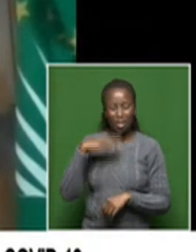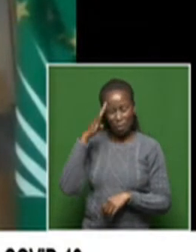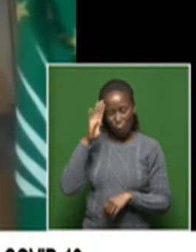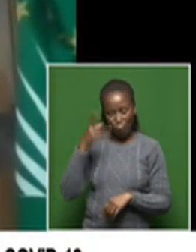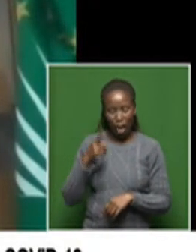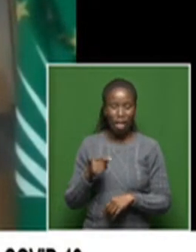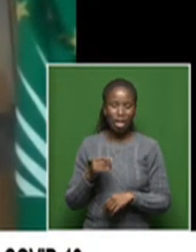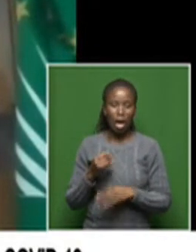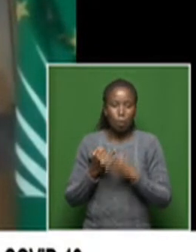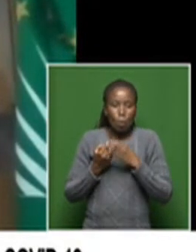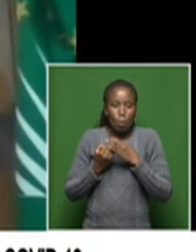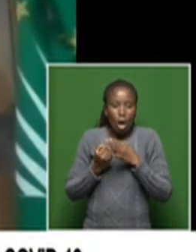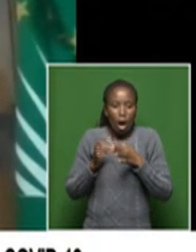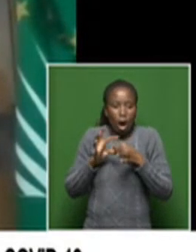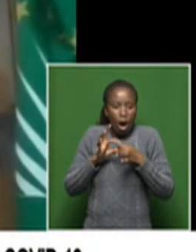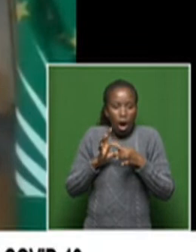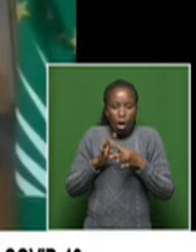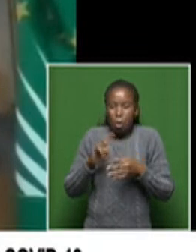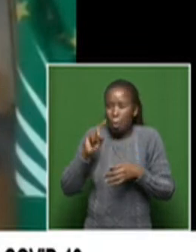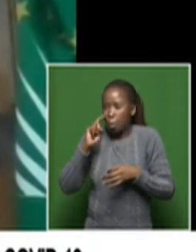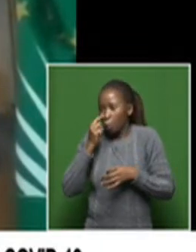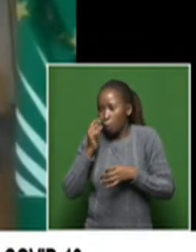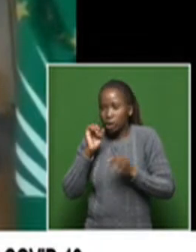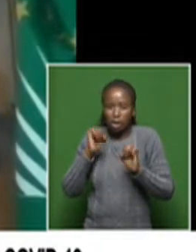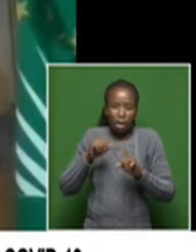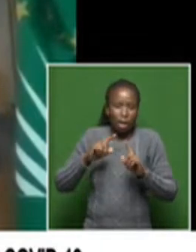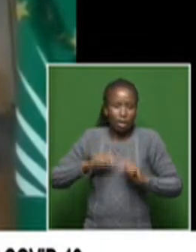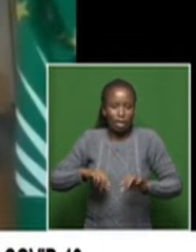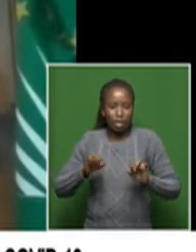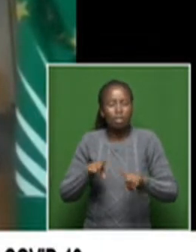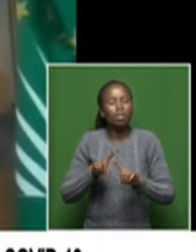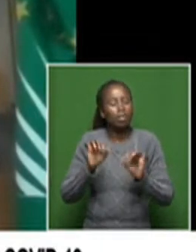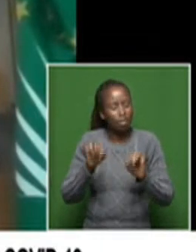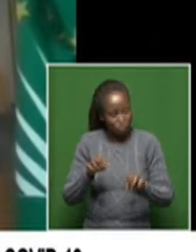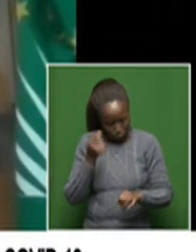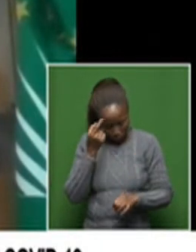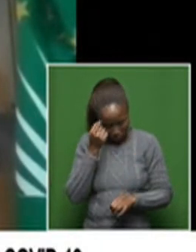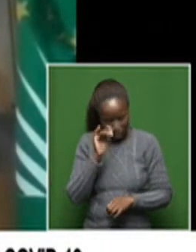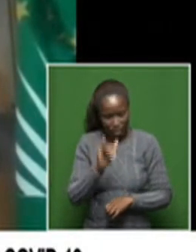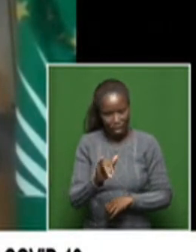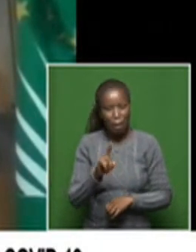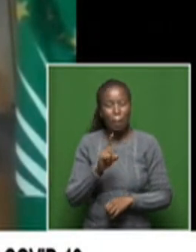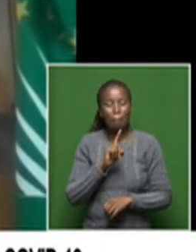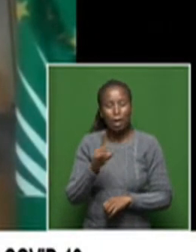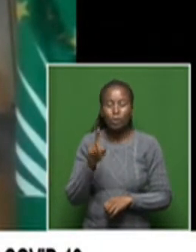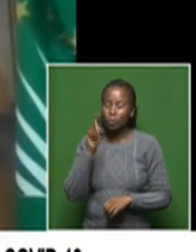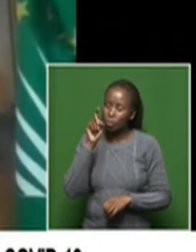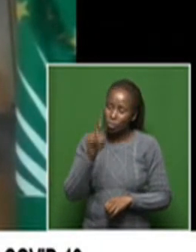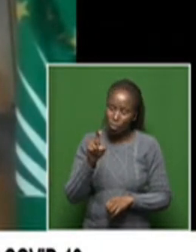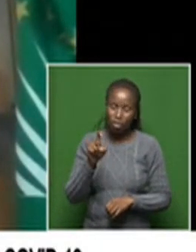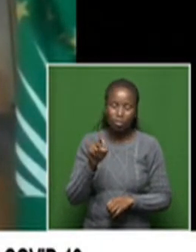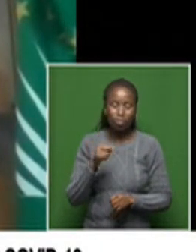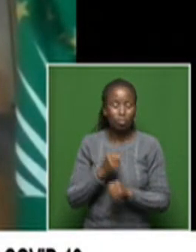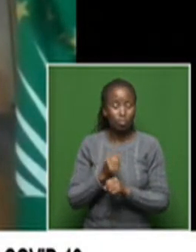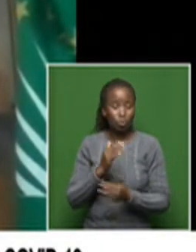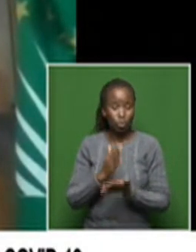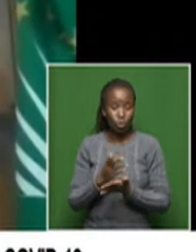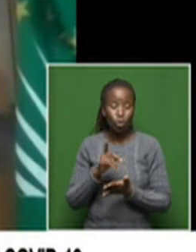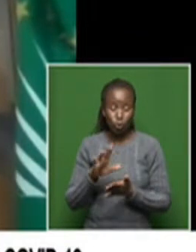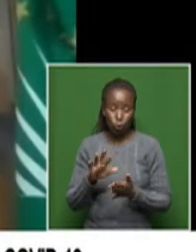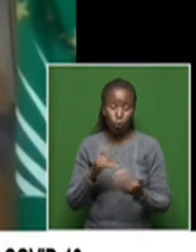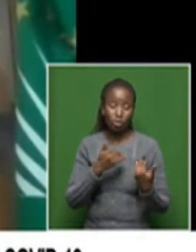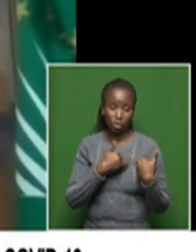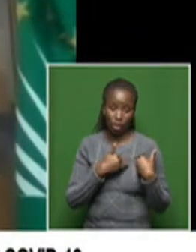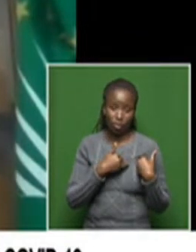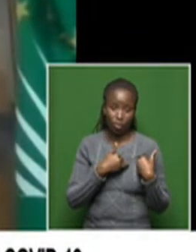your houses, but right now it's not the time to lower your guard, because you could be compromising your loved ones, you could be